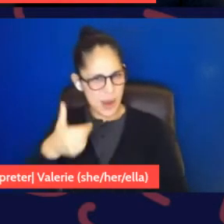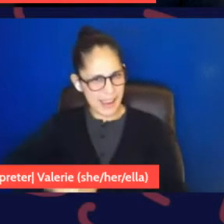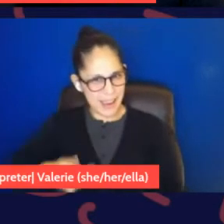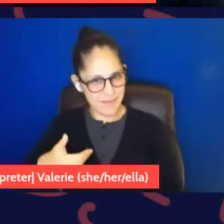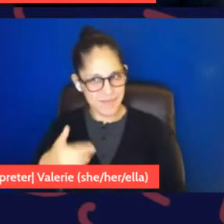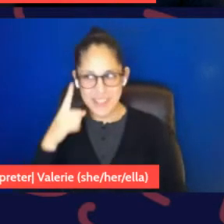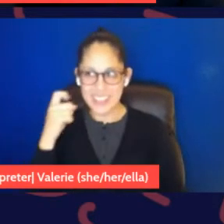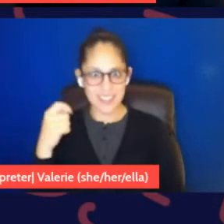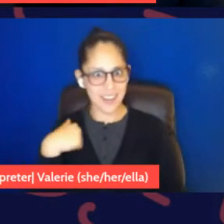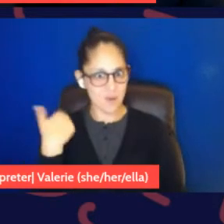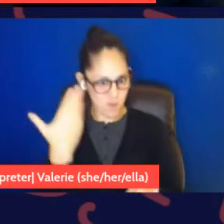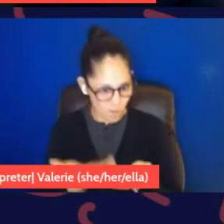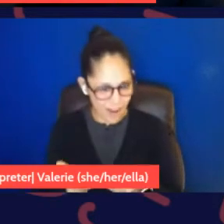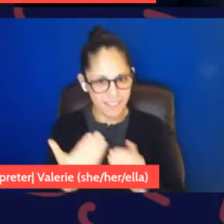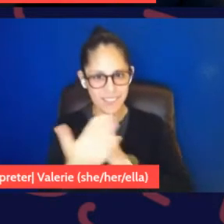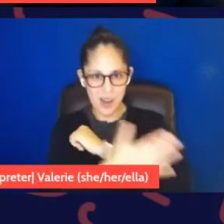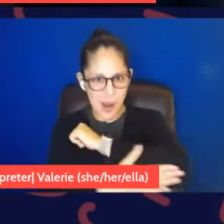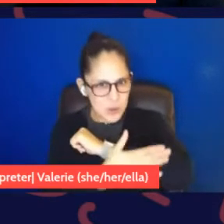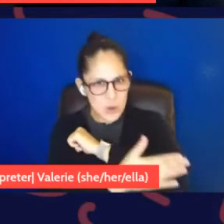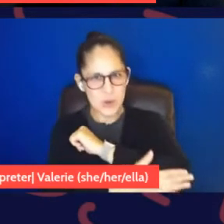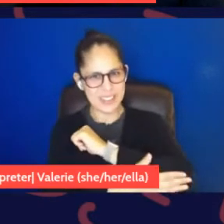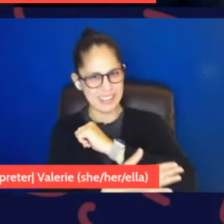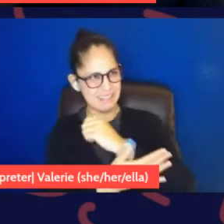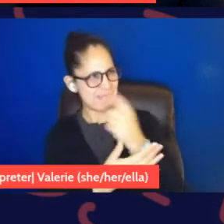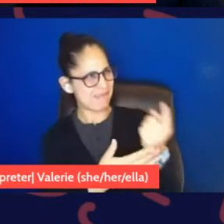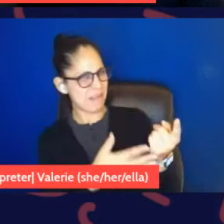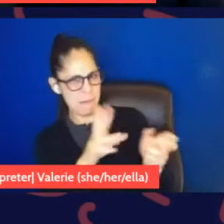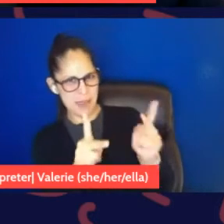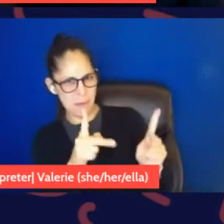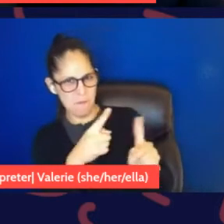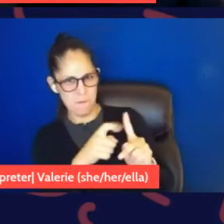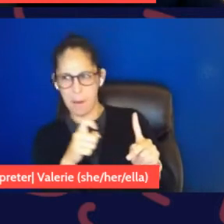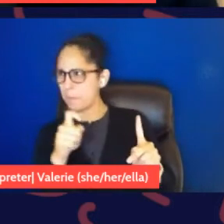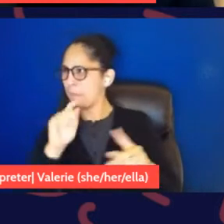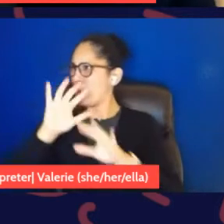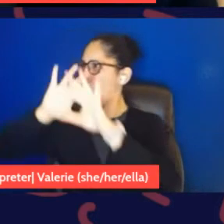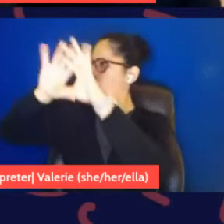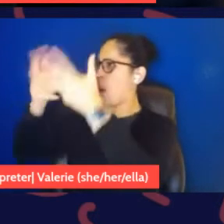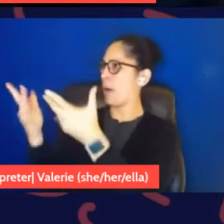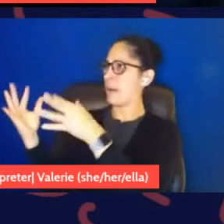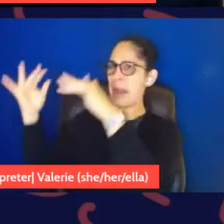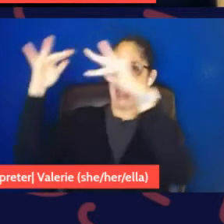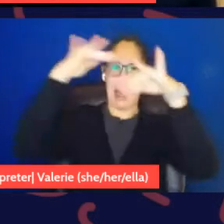country where there are people from all over the world.